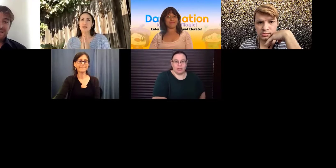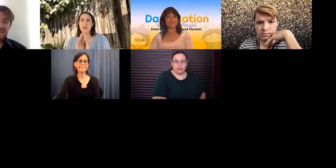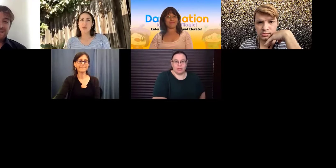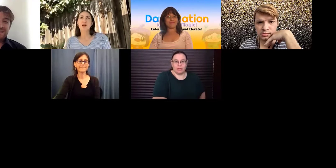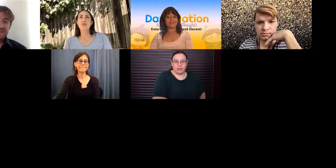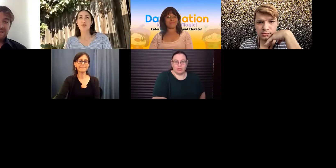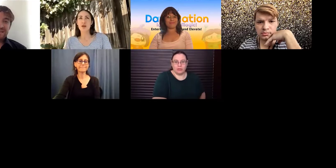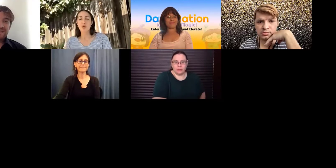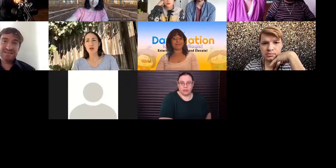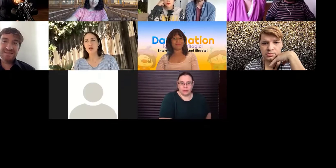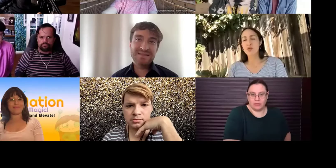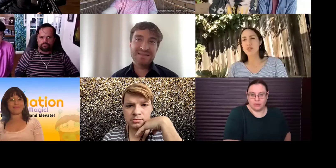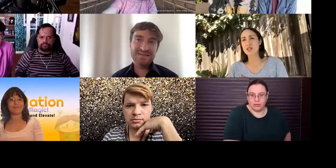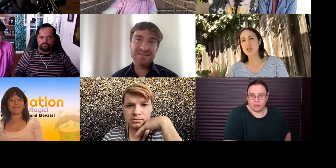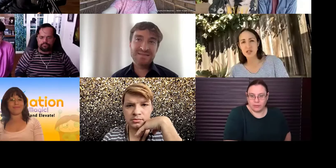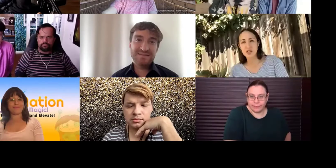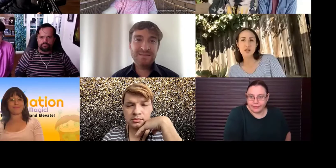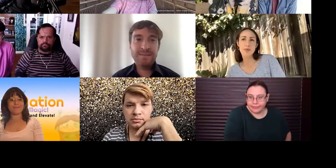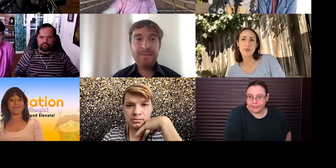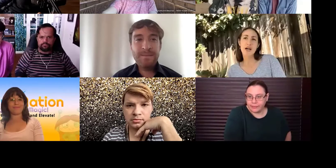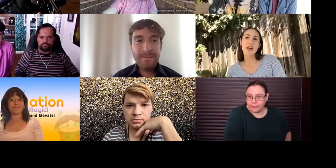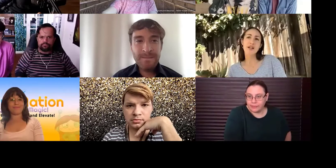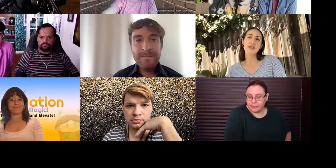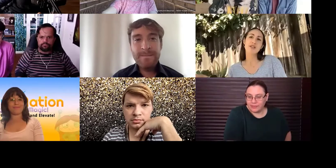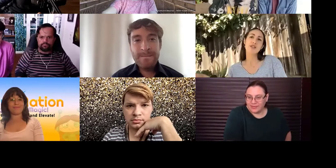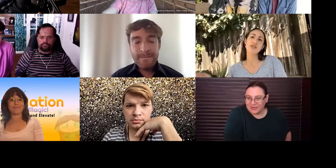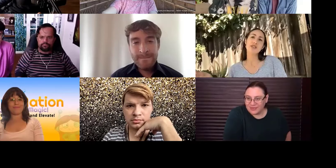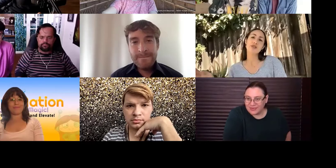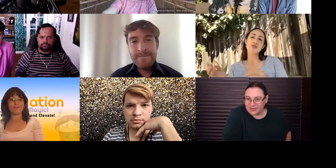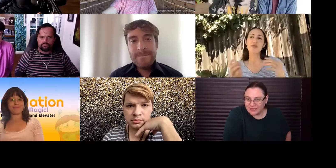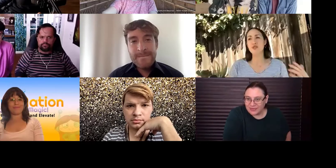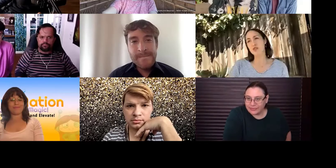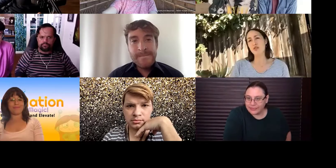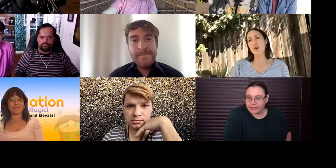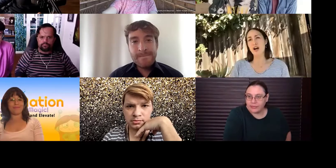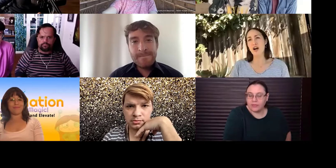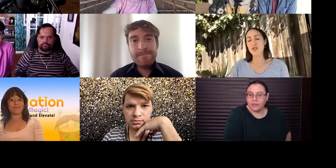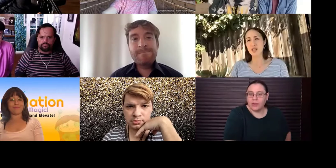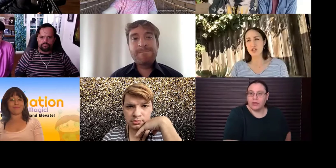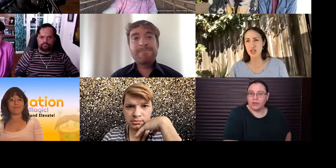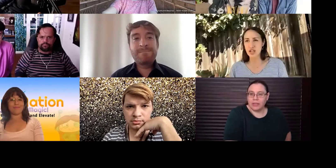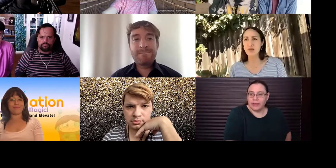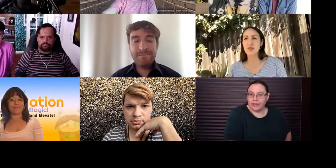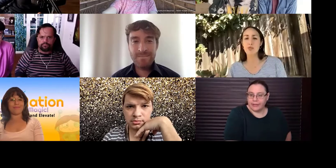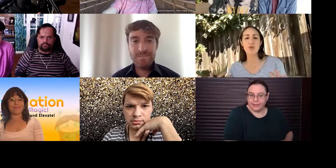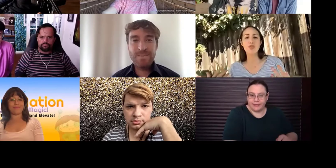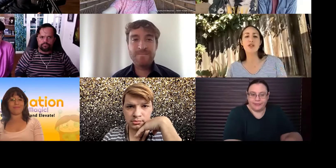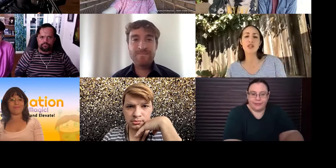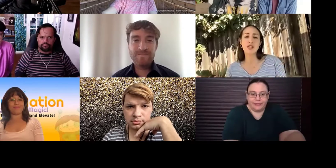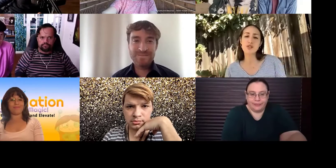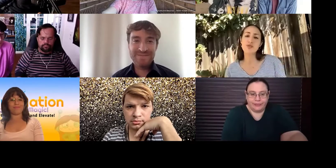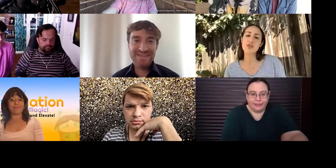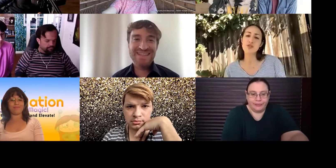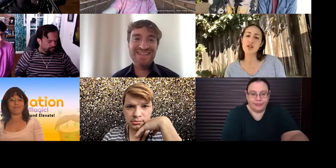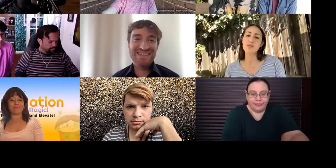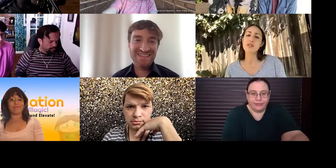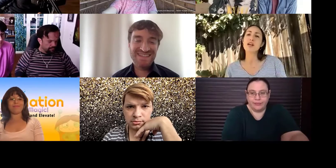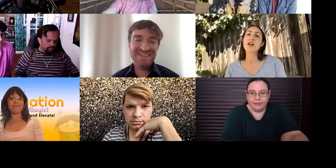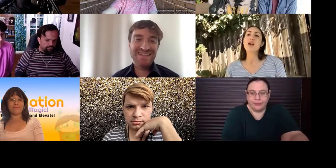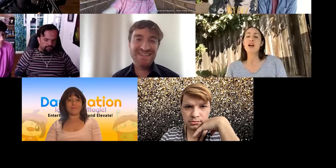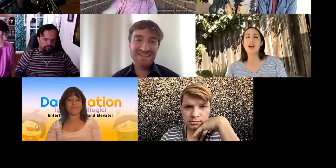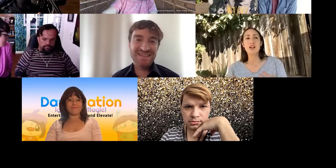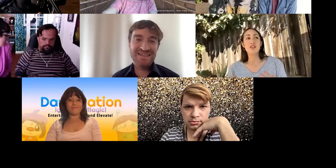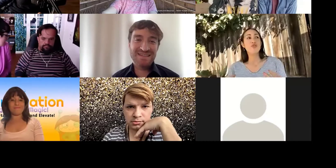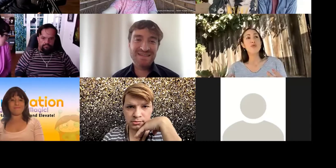opportunities that she has been submitting for, and one of them was Disney Launchpad, and there was another one for the Soho House, and she came to me with ideas